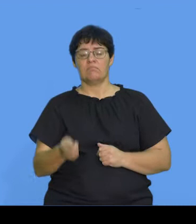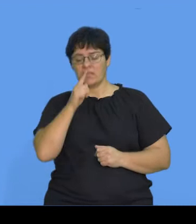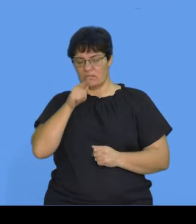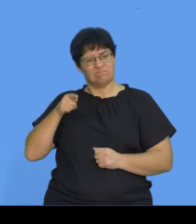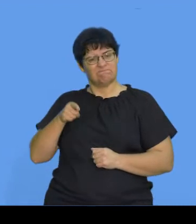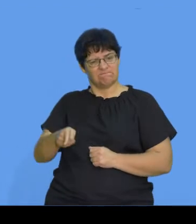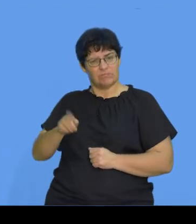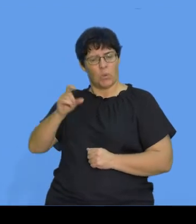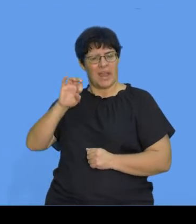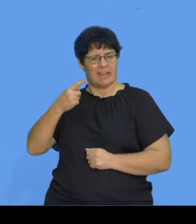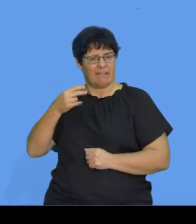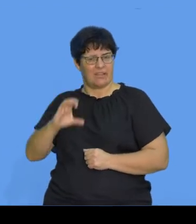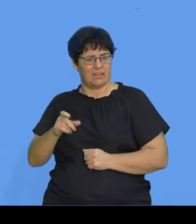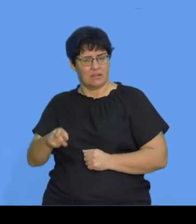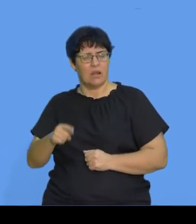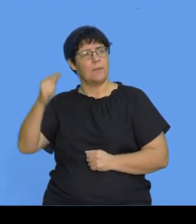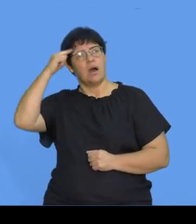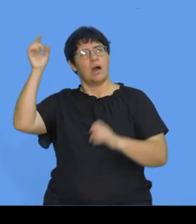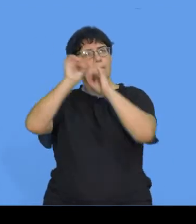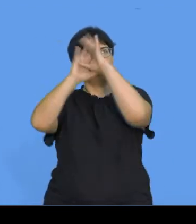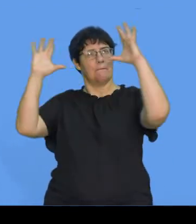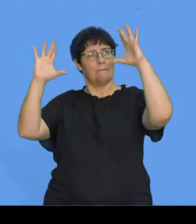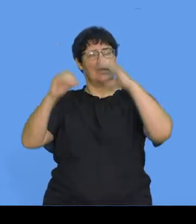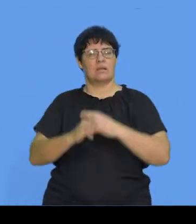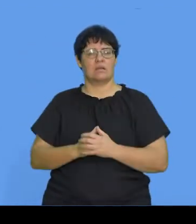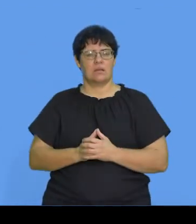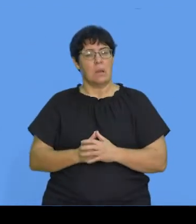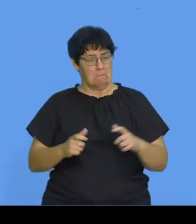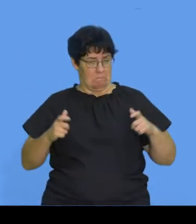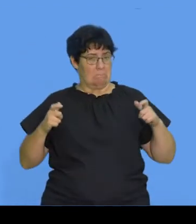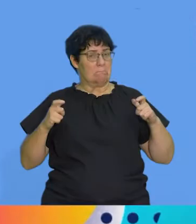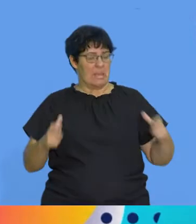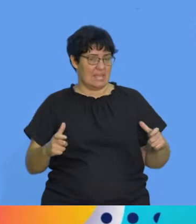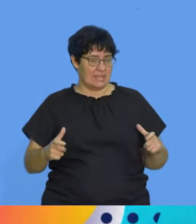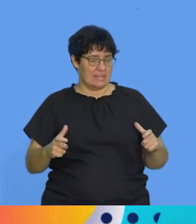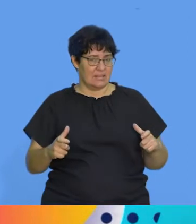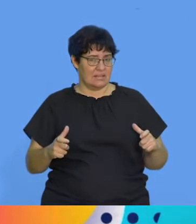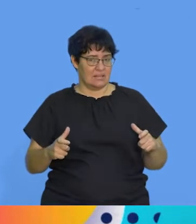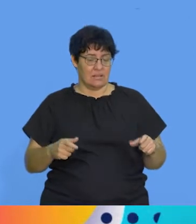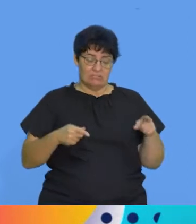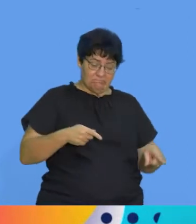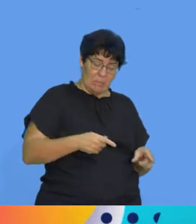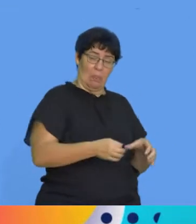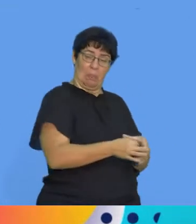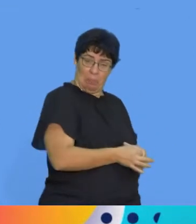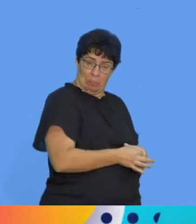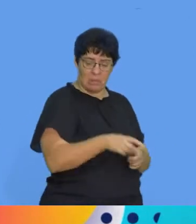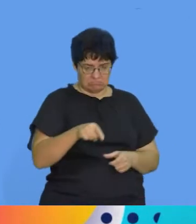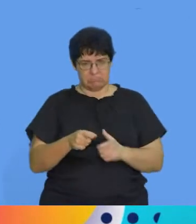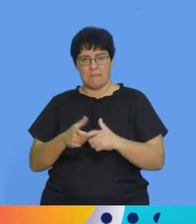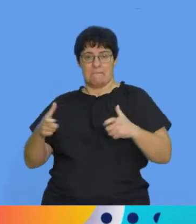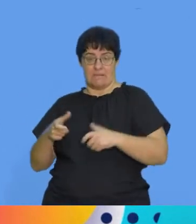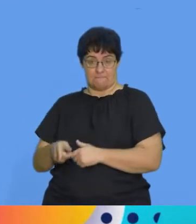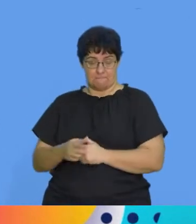organic compound, you need to have in your mind, it's something quite large. They're much bigger than inorganic. And